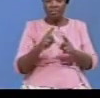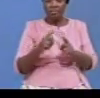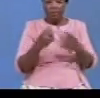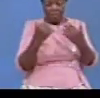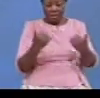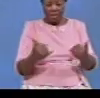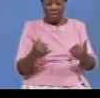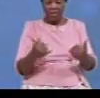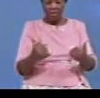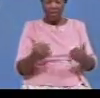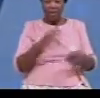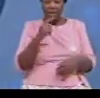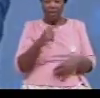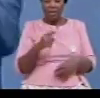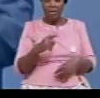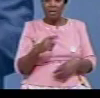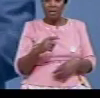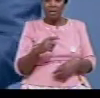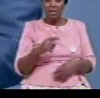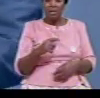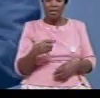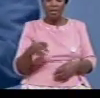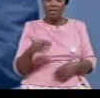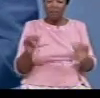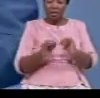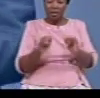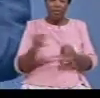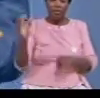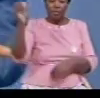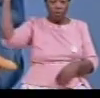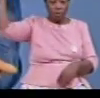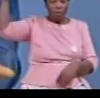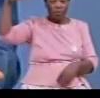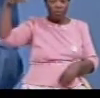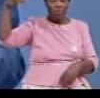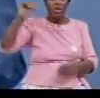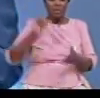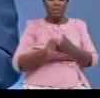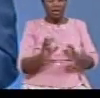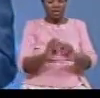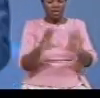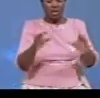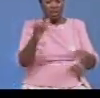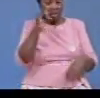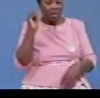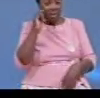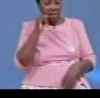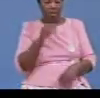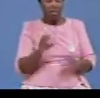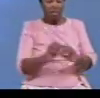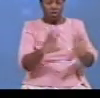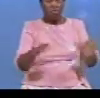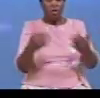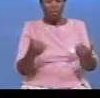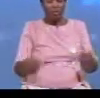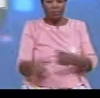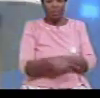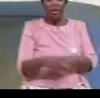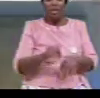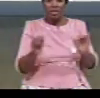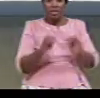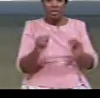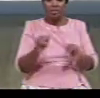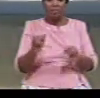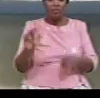sun that shined yesterday shined today. The same sun